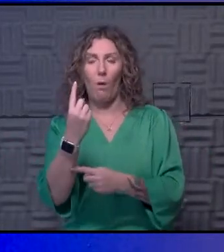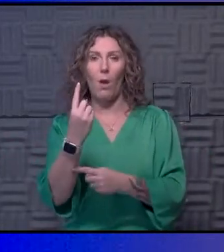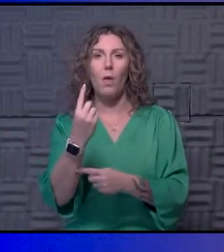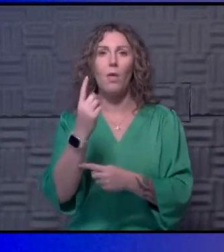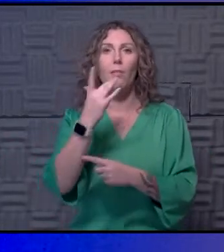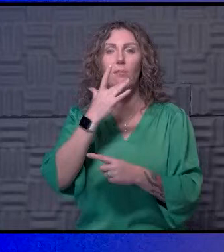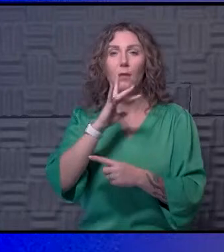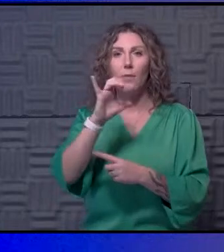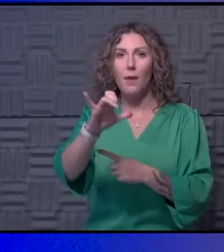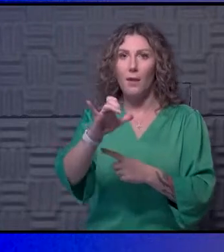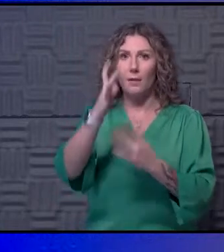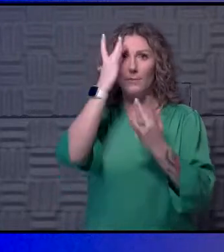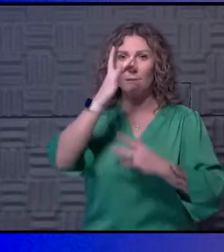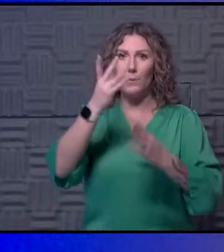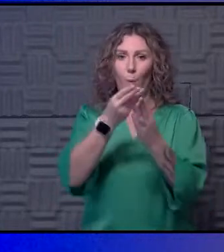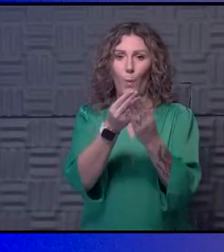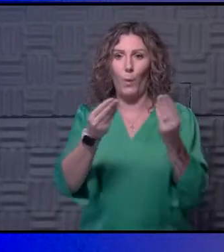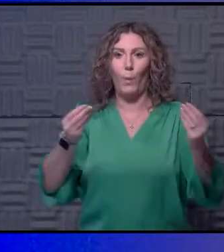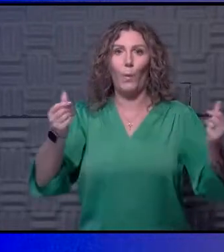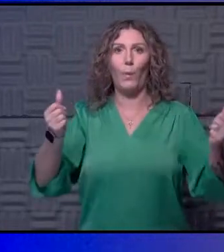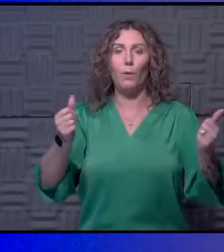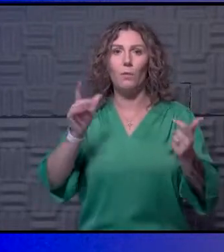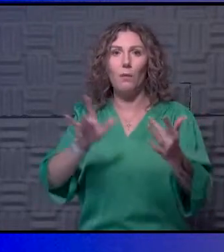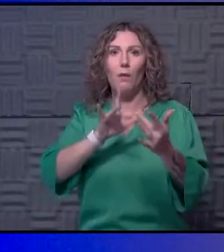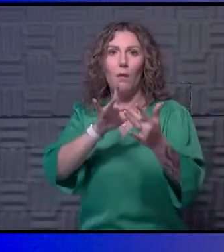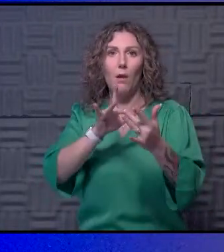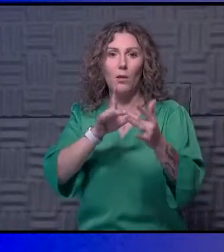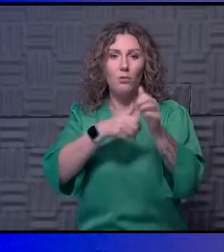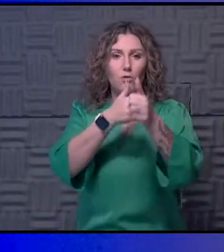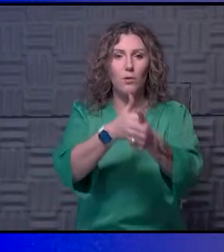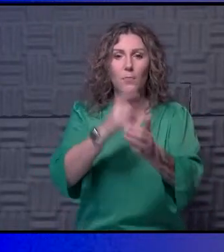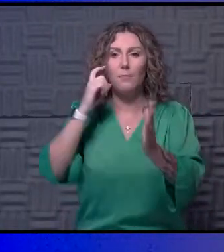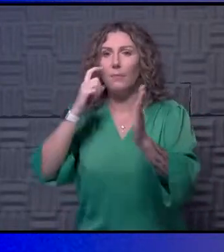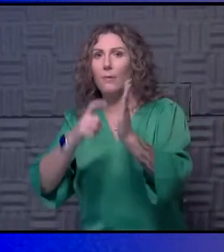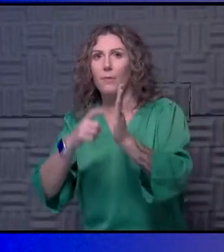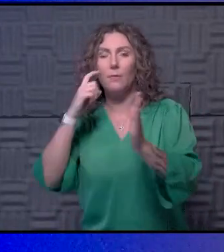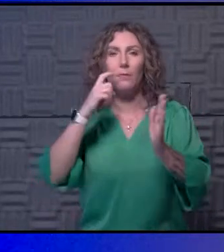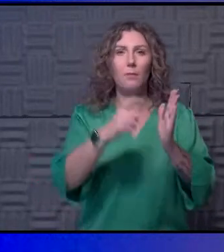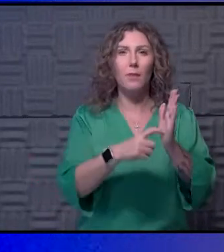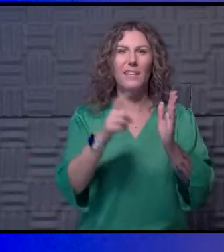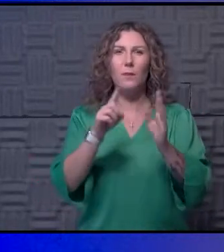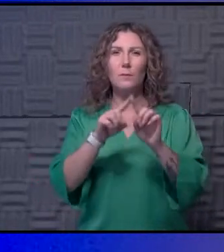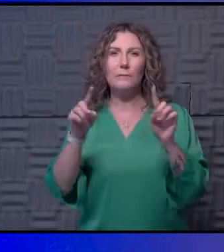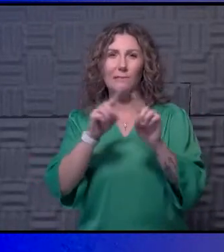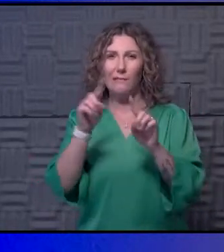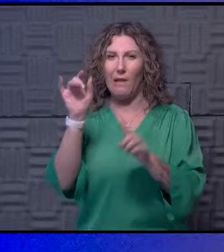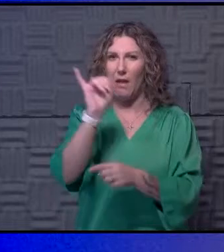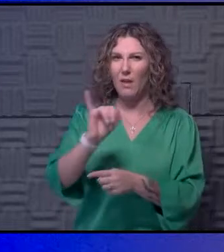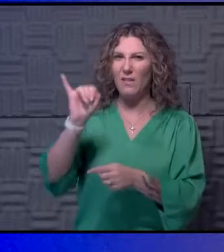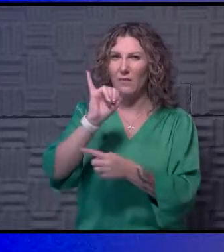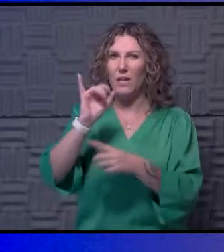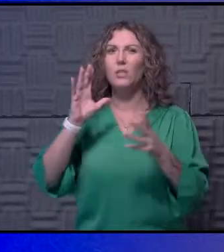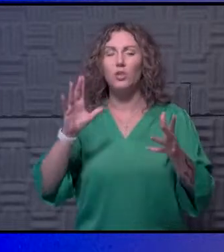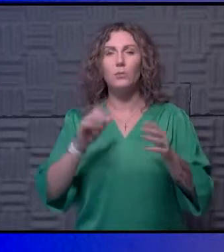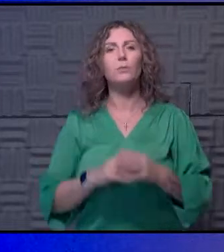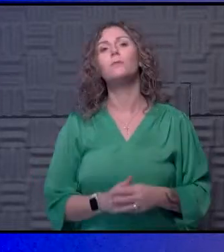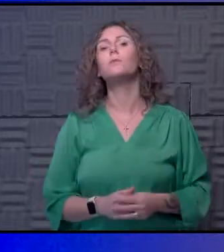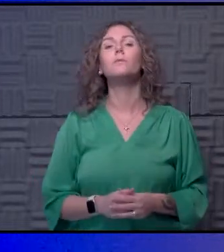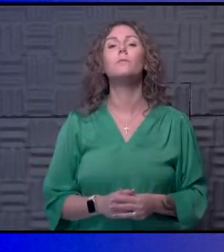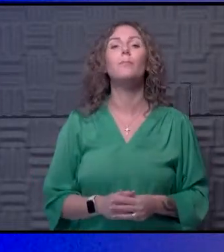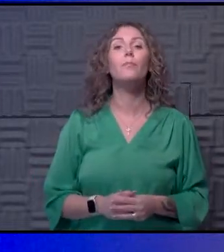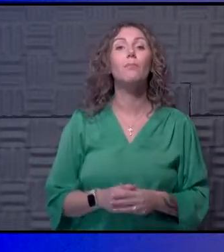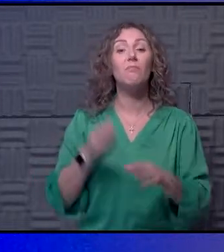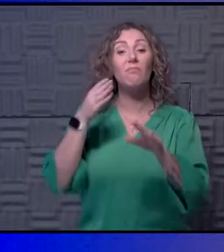that disease really just died out because they were able to contact, trace, and identify, and it was different infection dynamics at that point. So